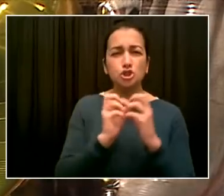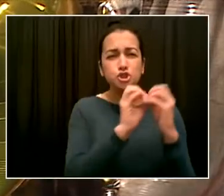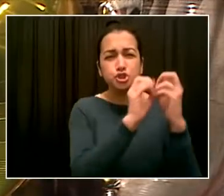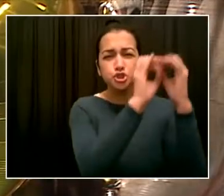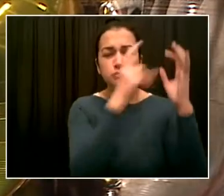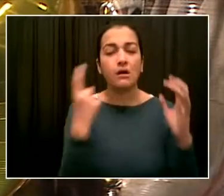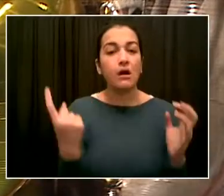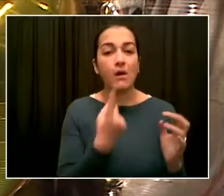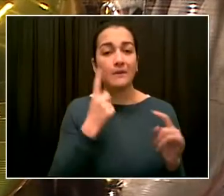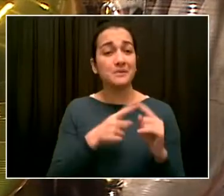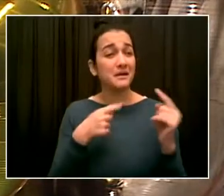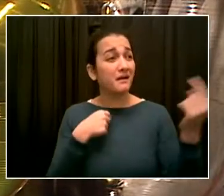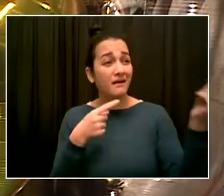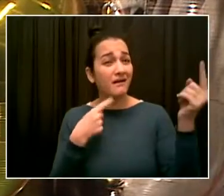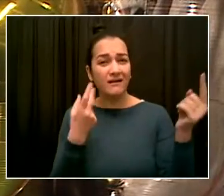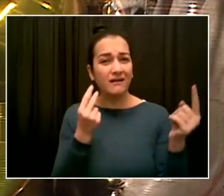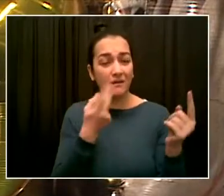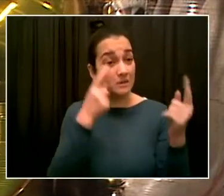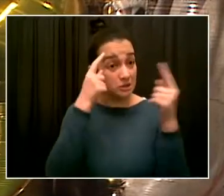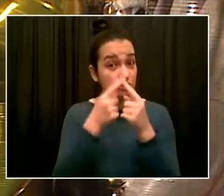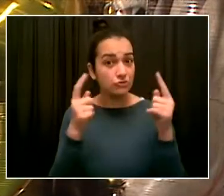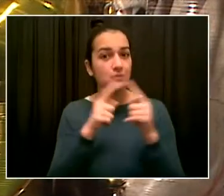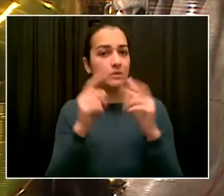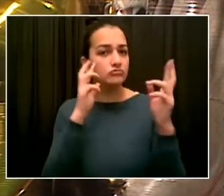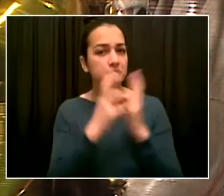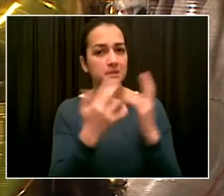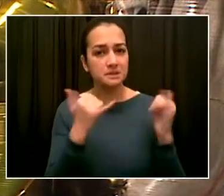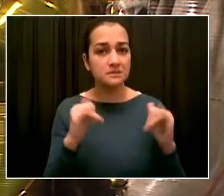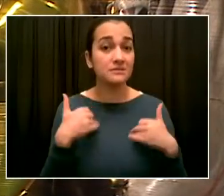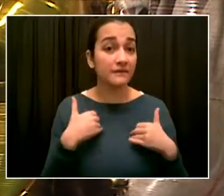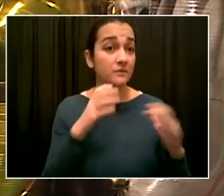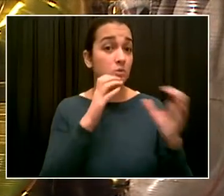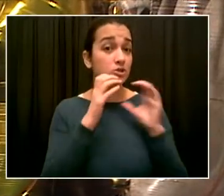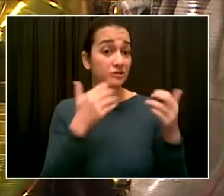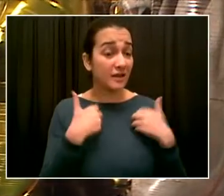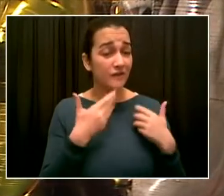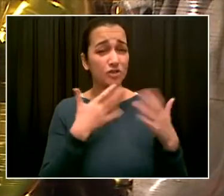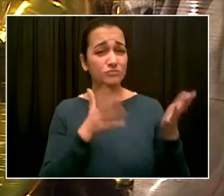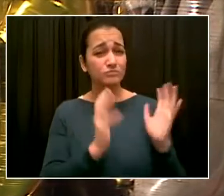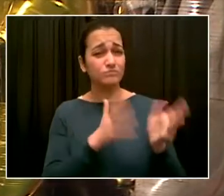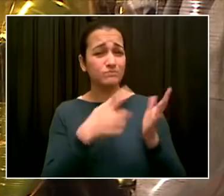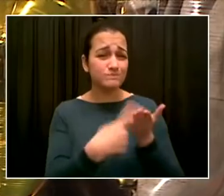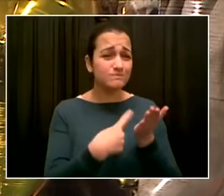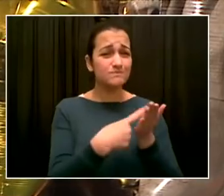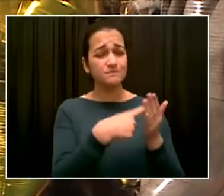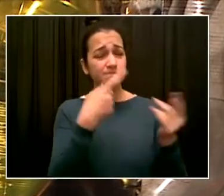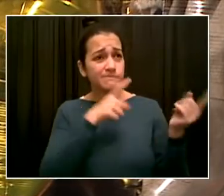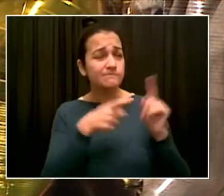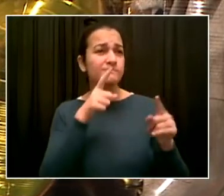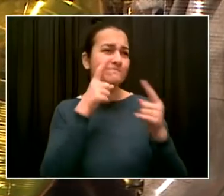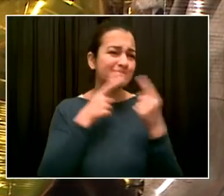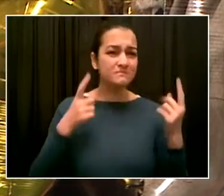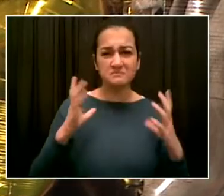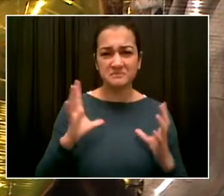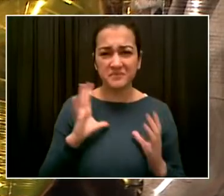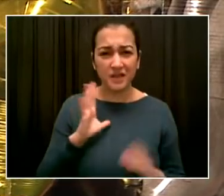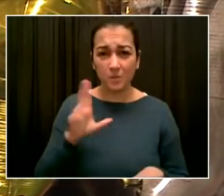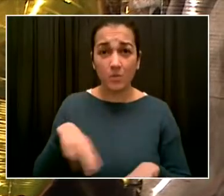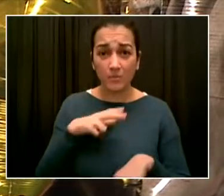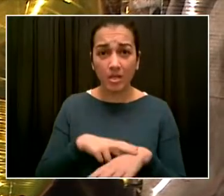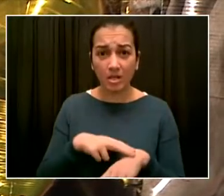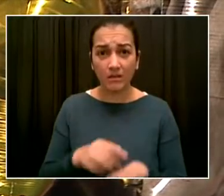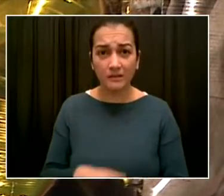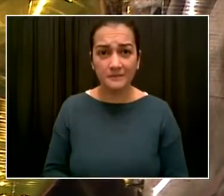necessary. I have been calling on every governor, every mayor, every CEO in America to use vaccine mandates. And by the way, when they've done it, it's worked. I